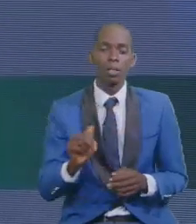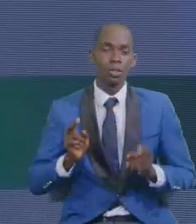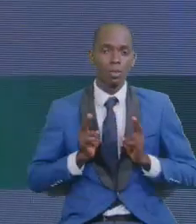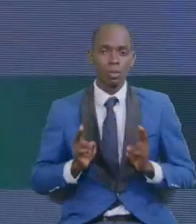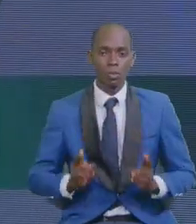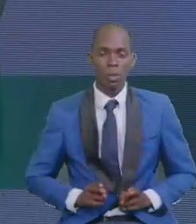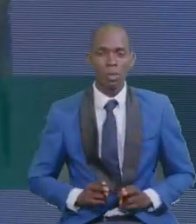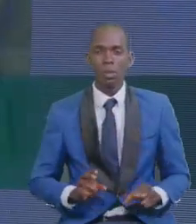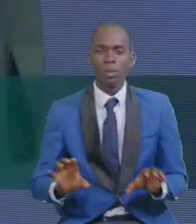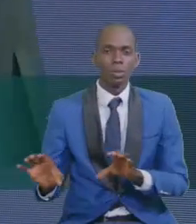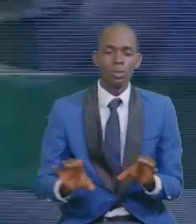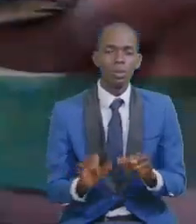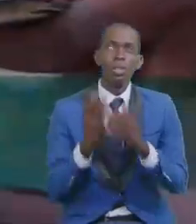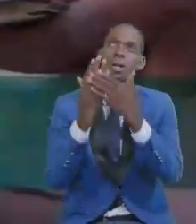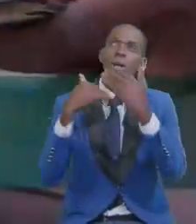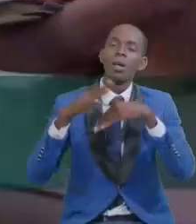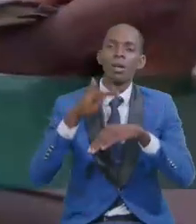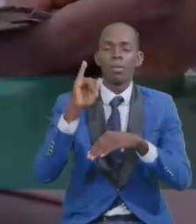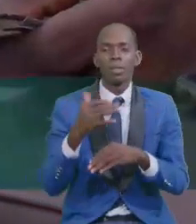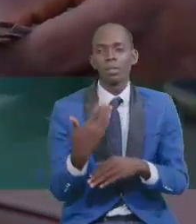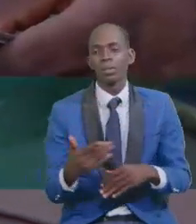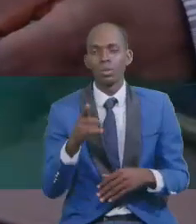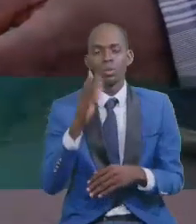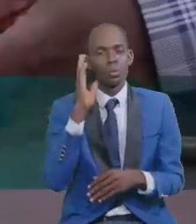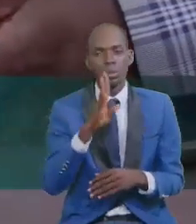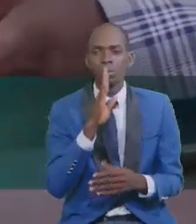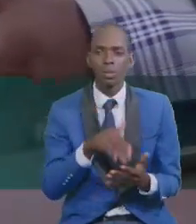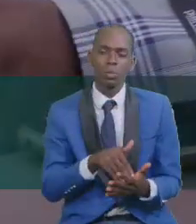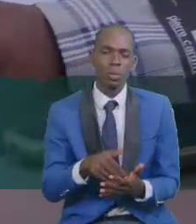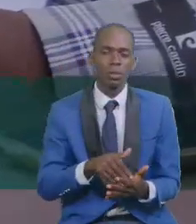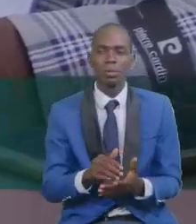a heavenly thing. You'll be weak.